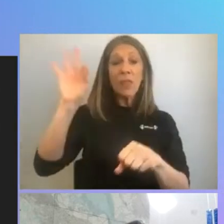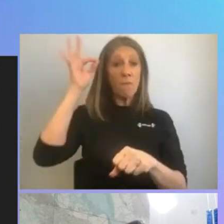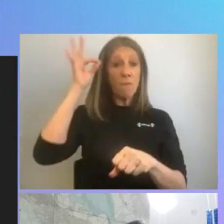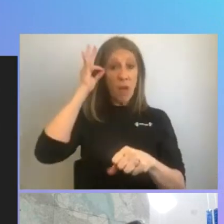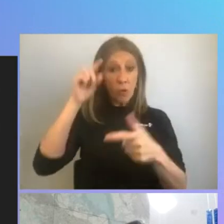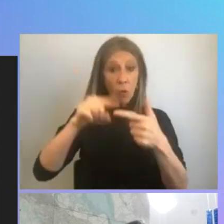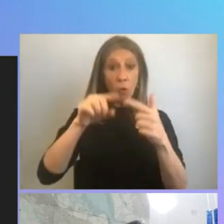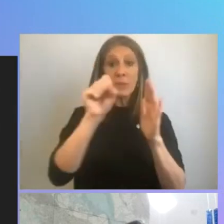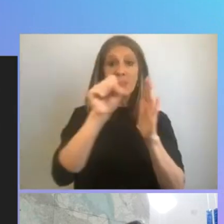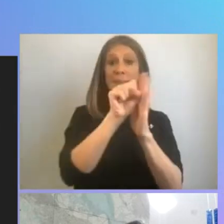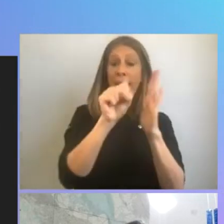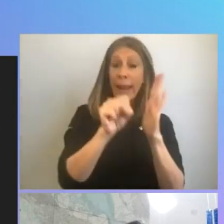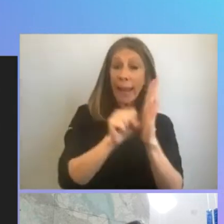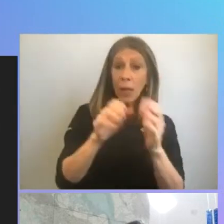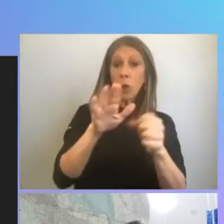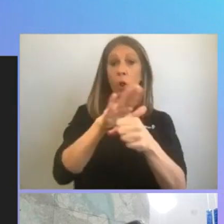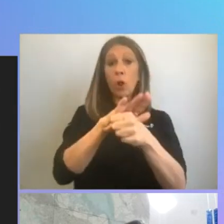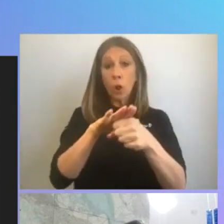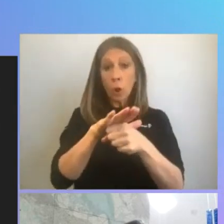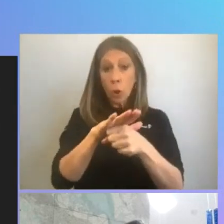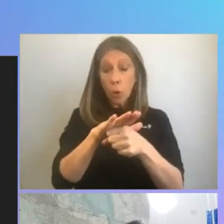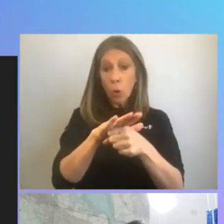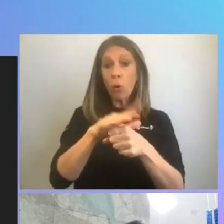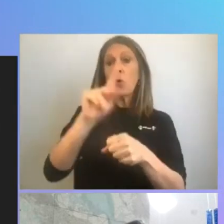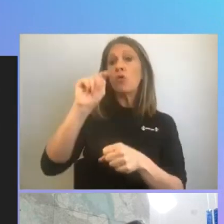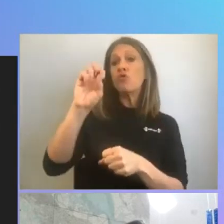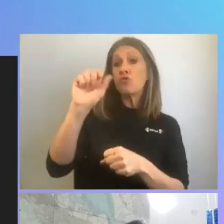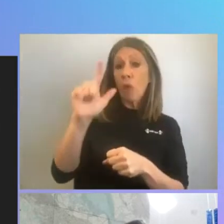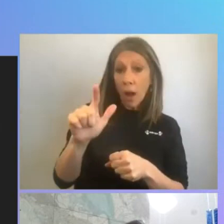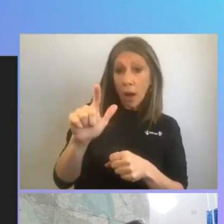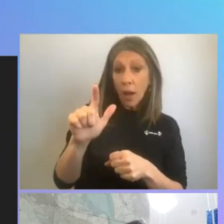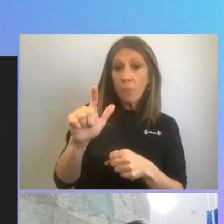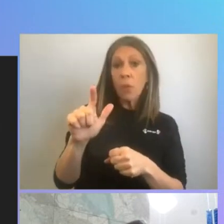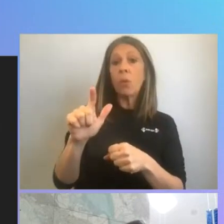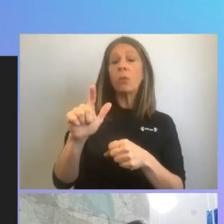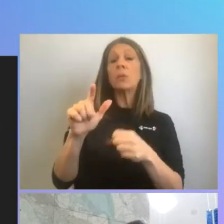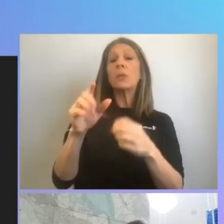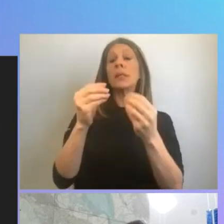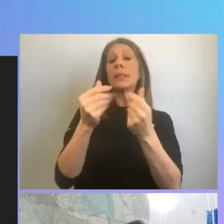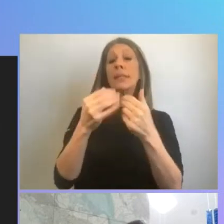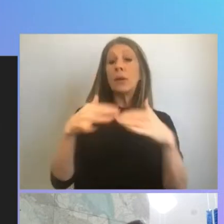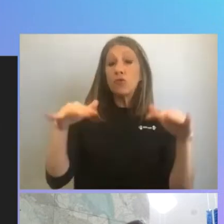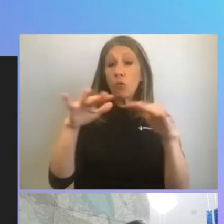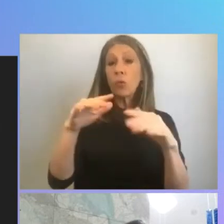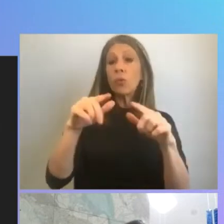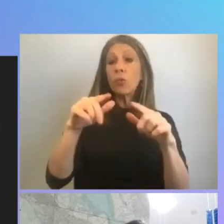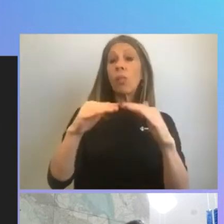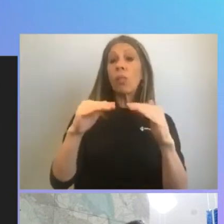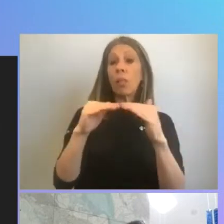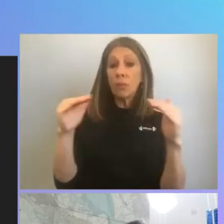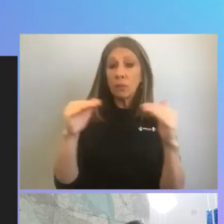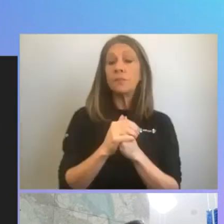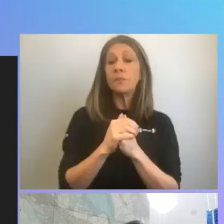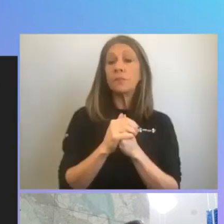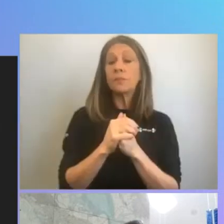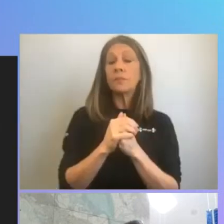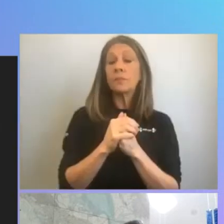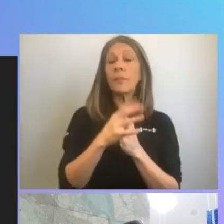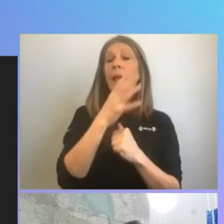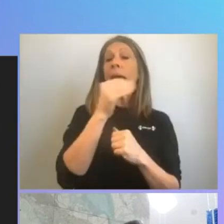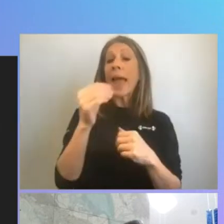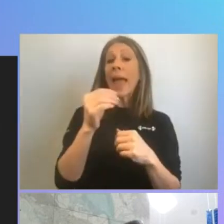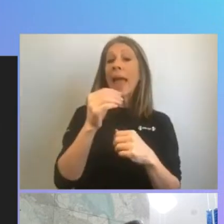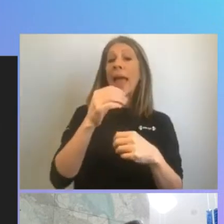the federal, state, local, tribal, and territorial levels, and